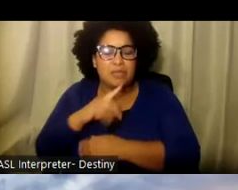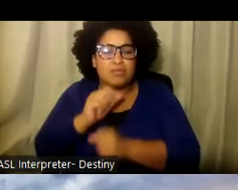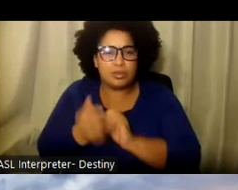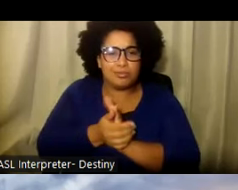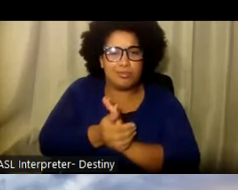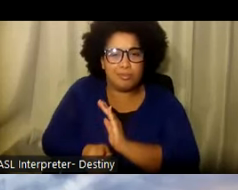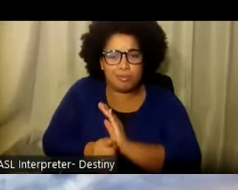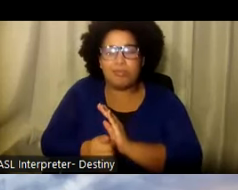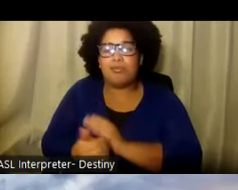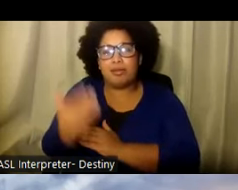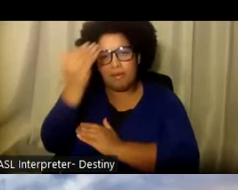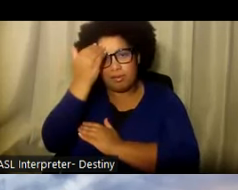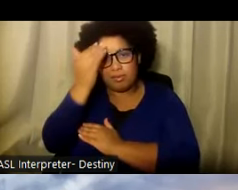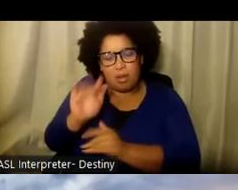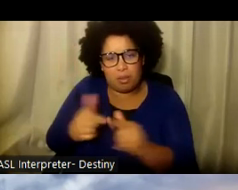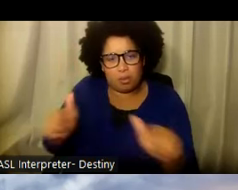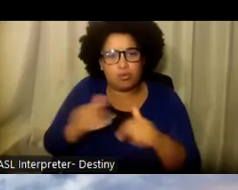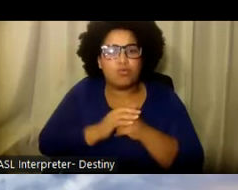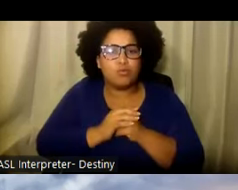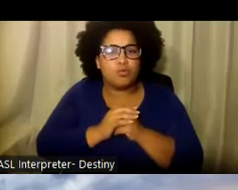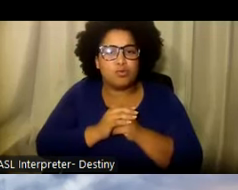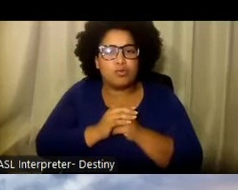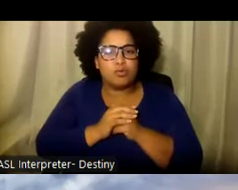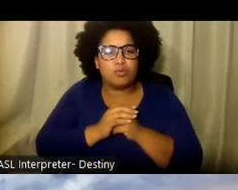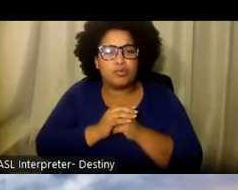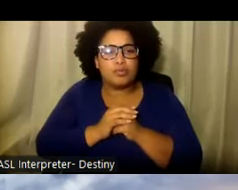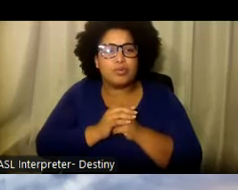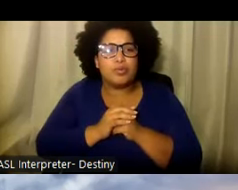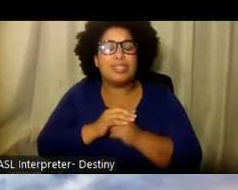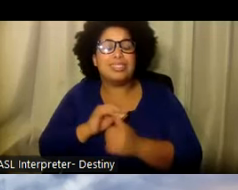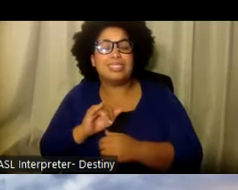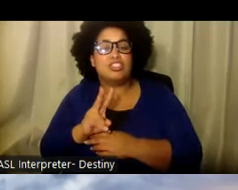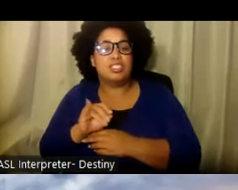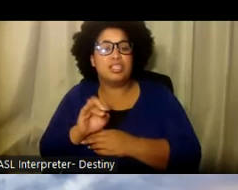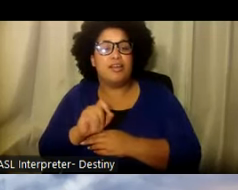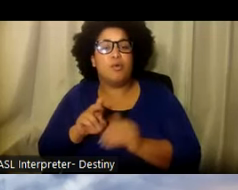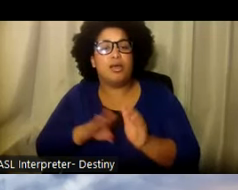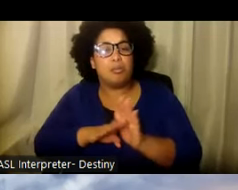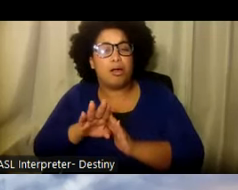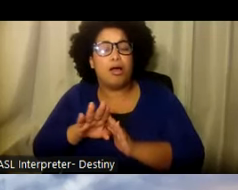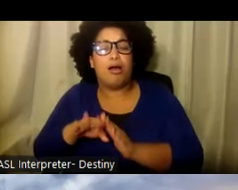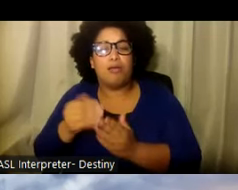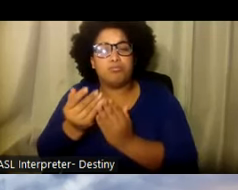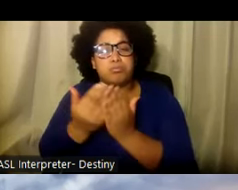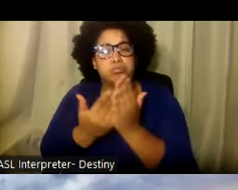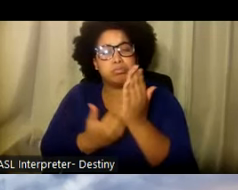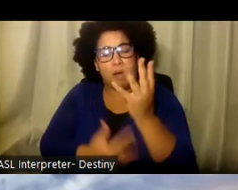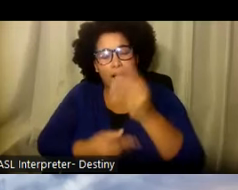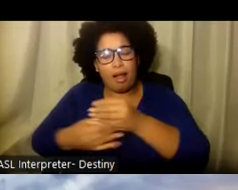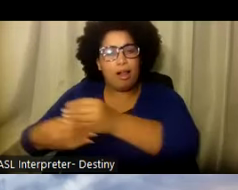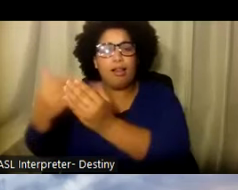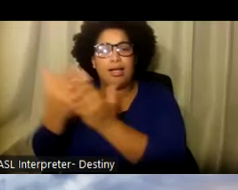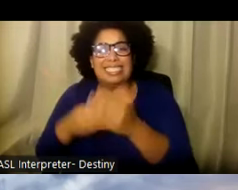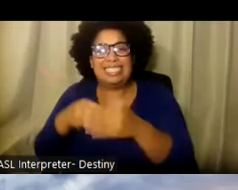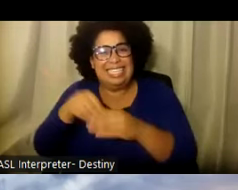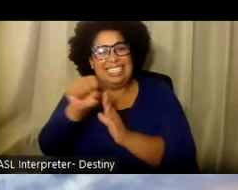their languages. Through this initiative, we are building a list of bilingual DSPs throughout the state, which will be